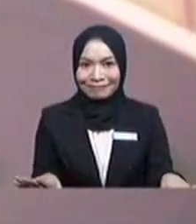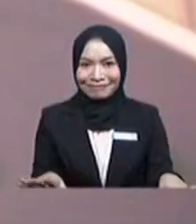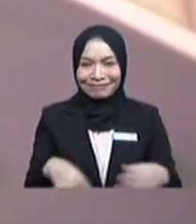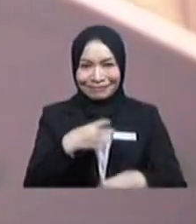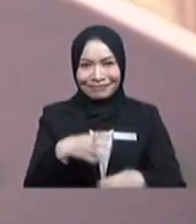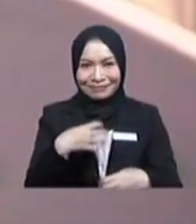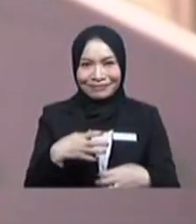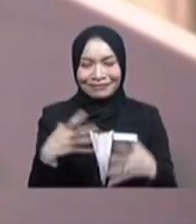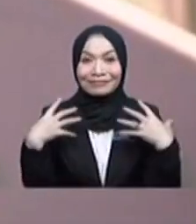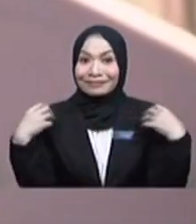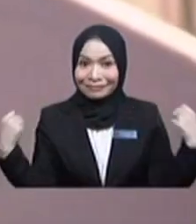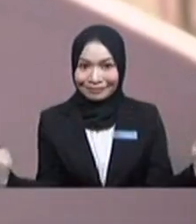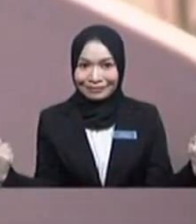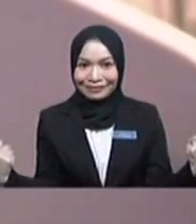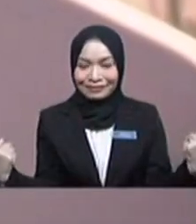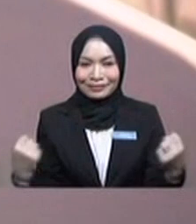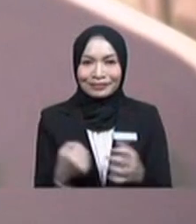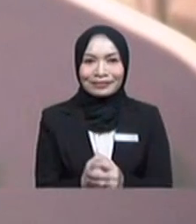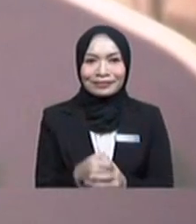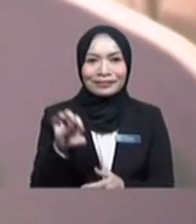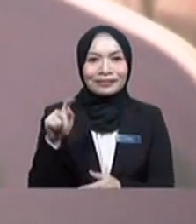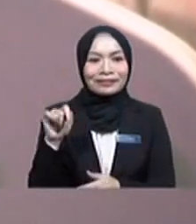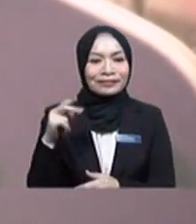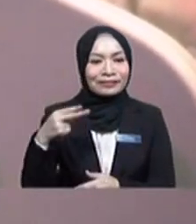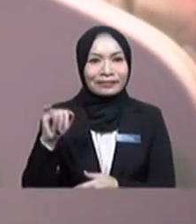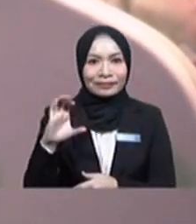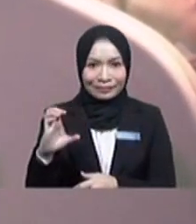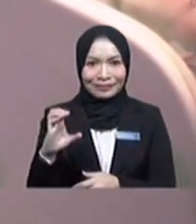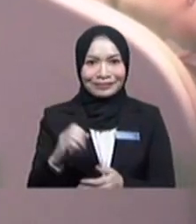healthy, ethics, empathy,